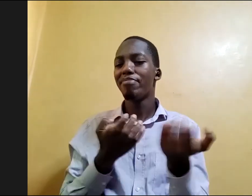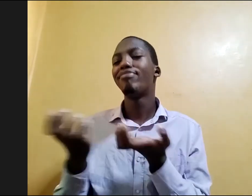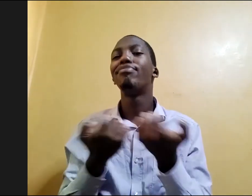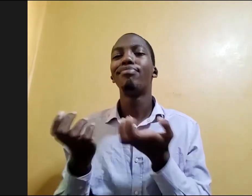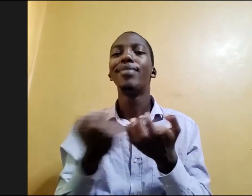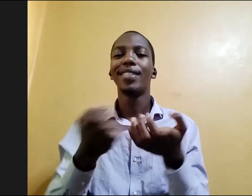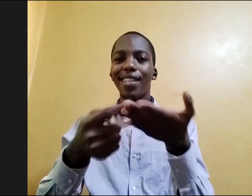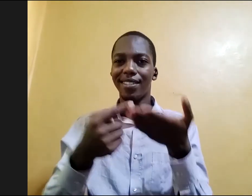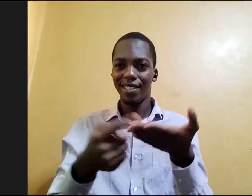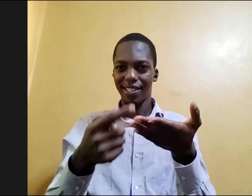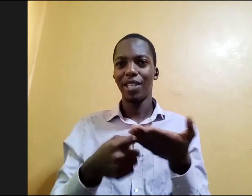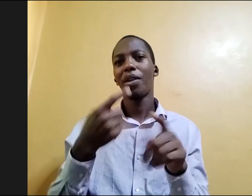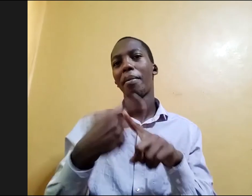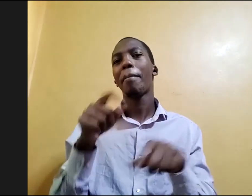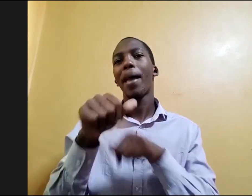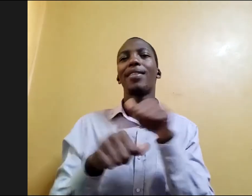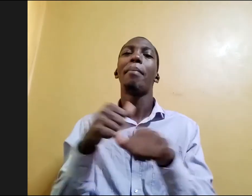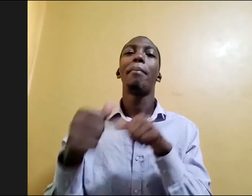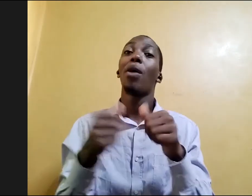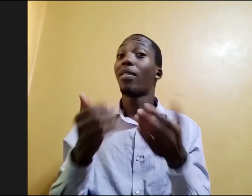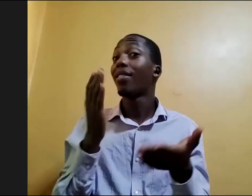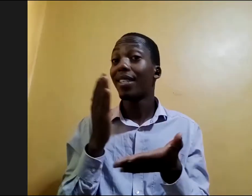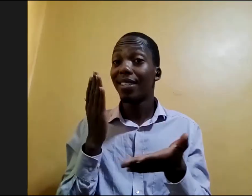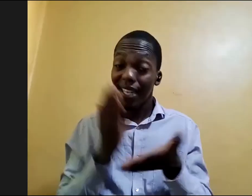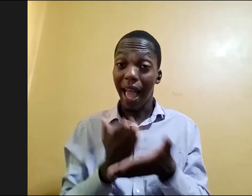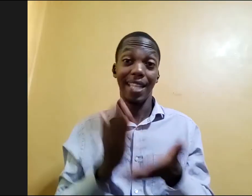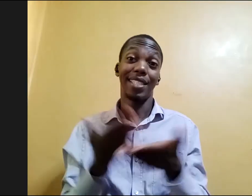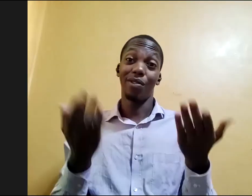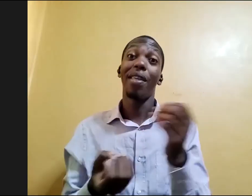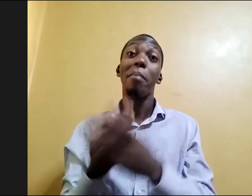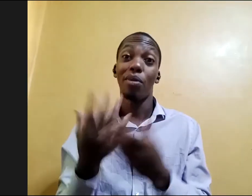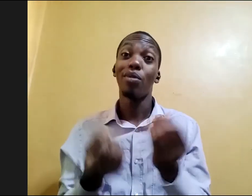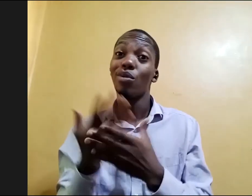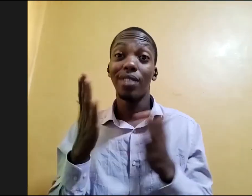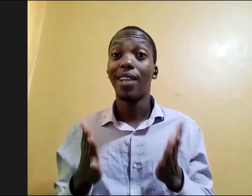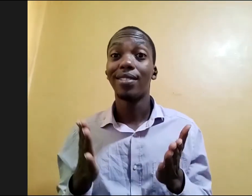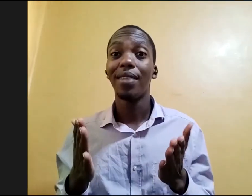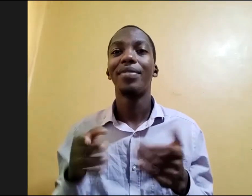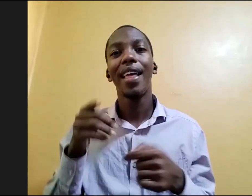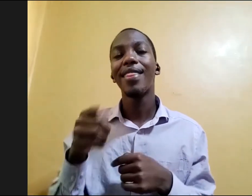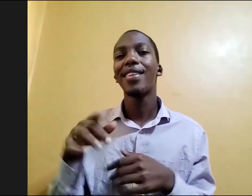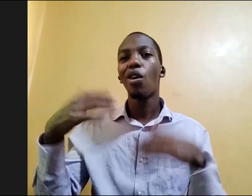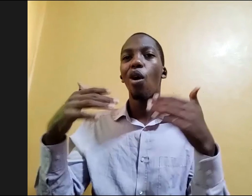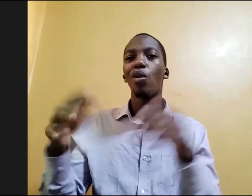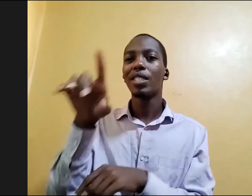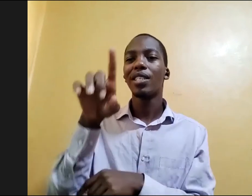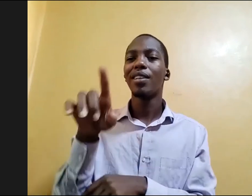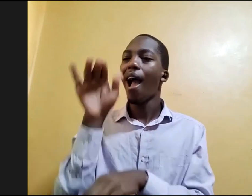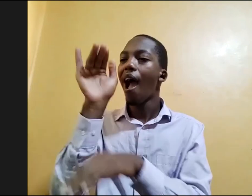terms of the reality of producers, very often they're being asked to do more and more.